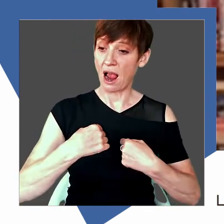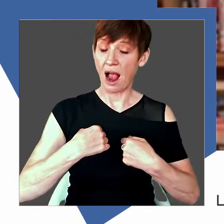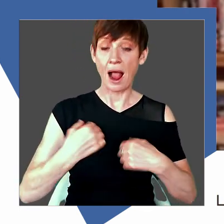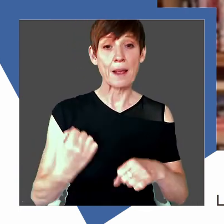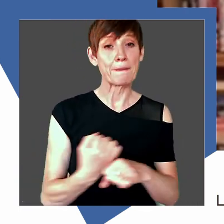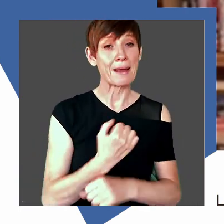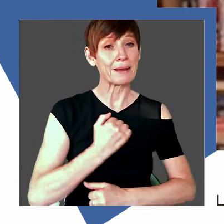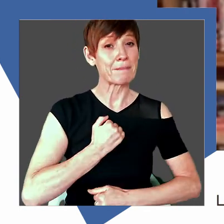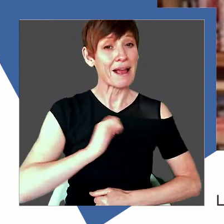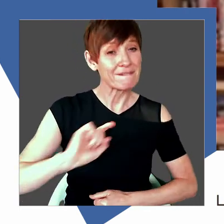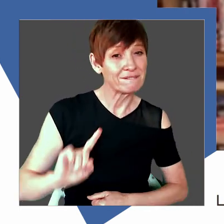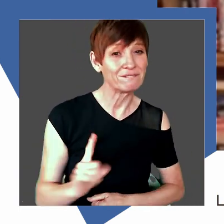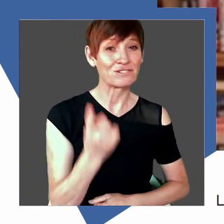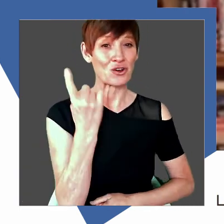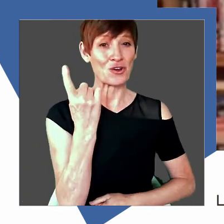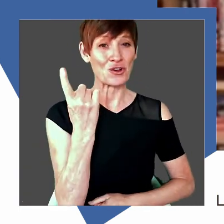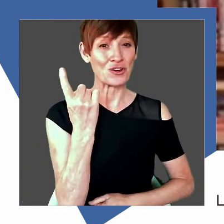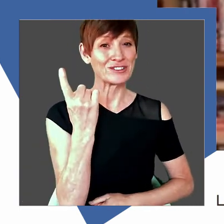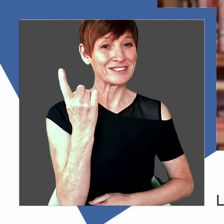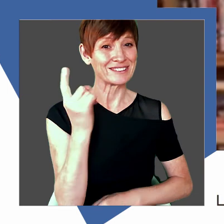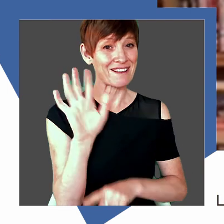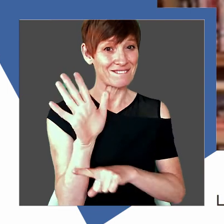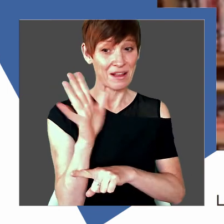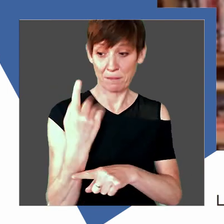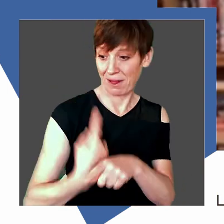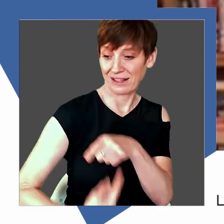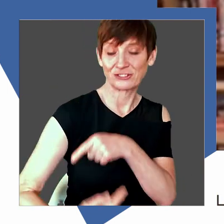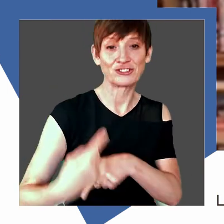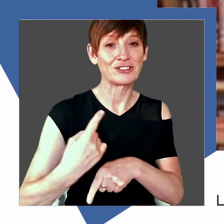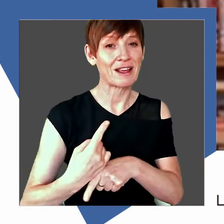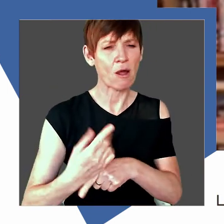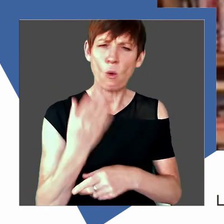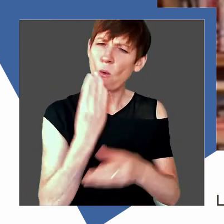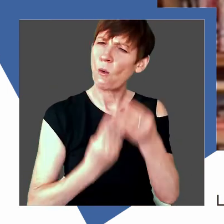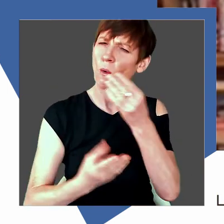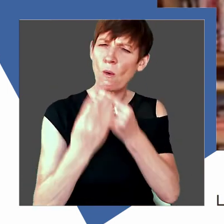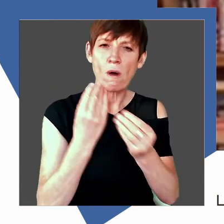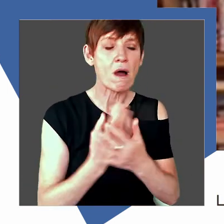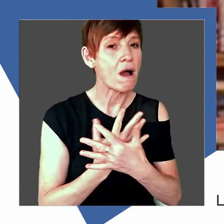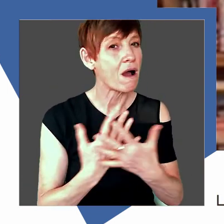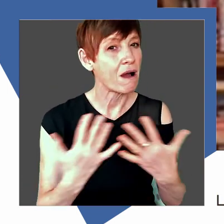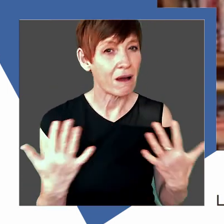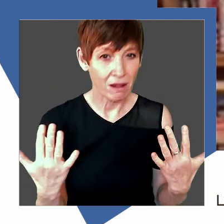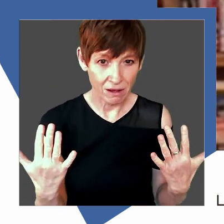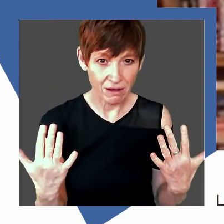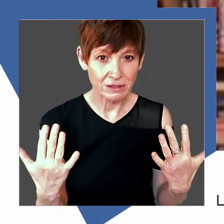year, and I learned a lot doing that. And I realised that